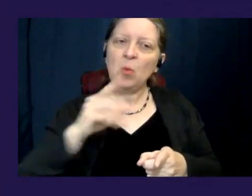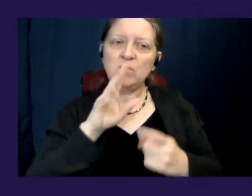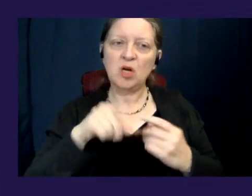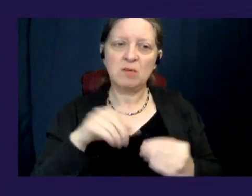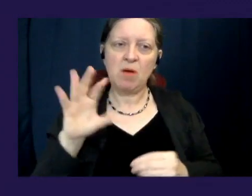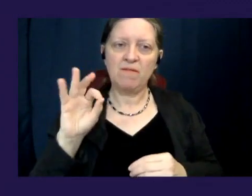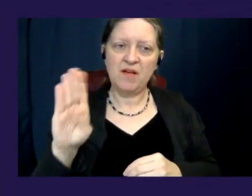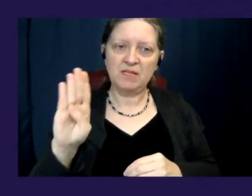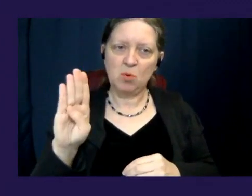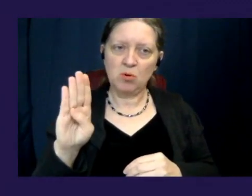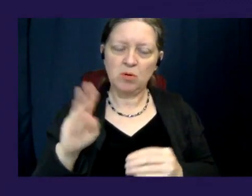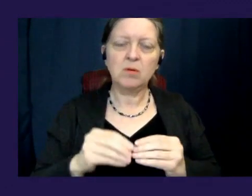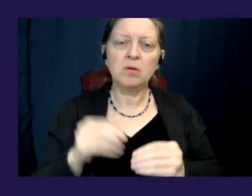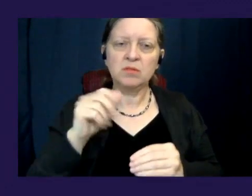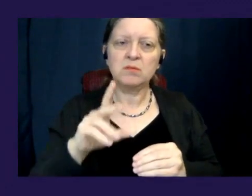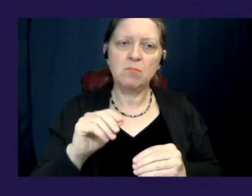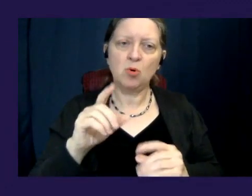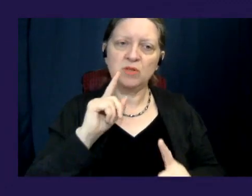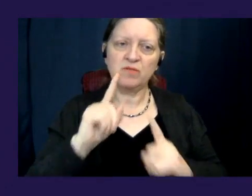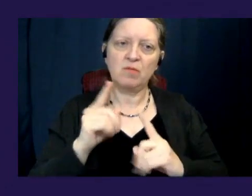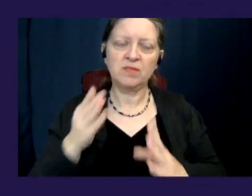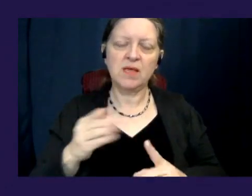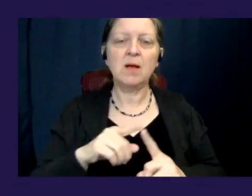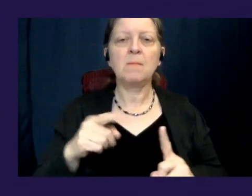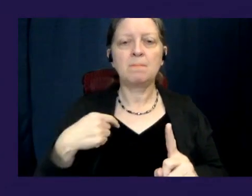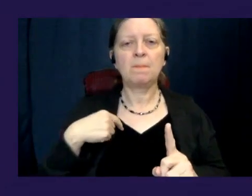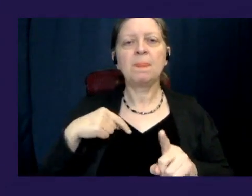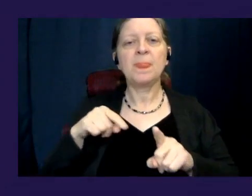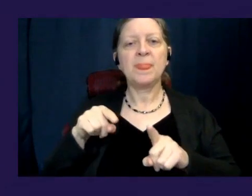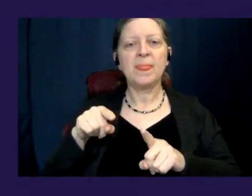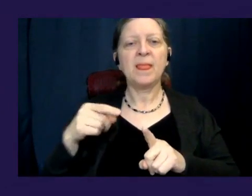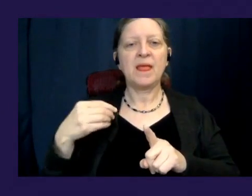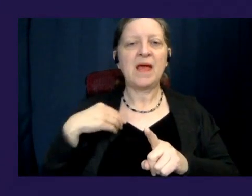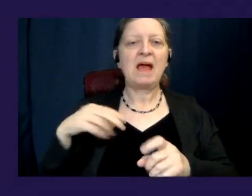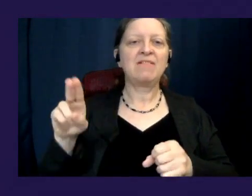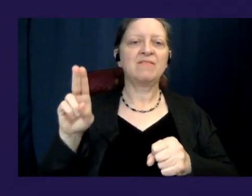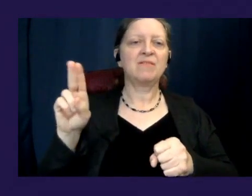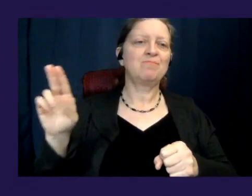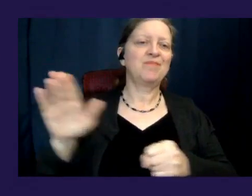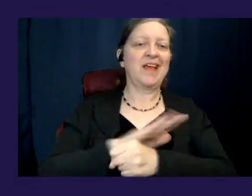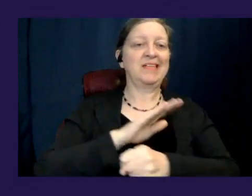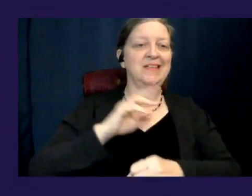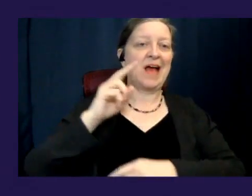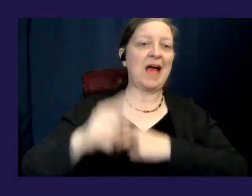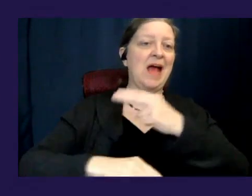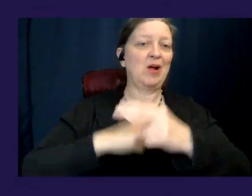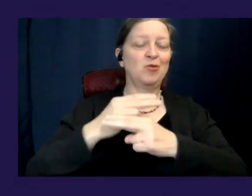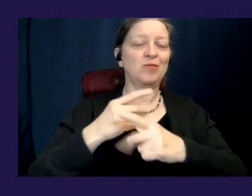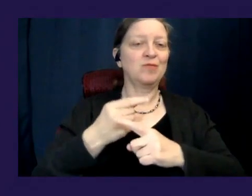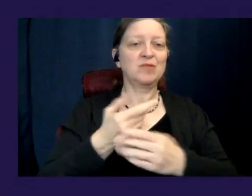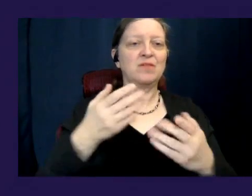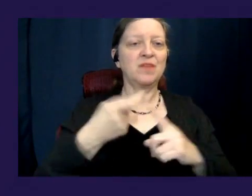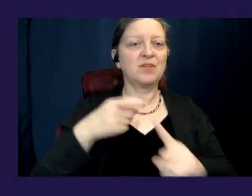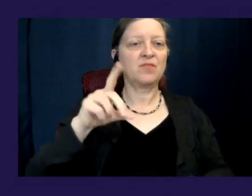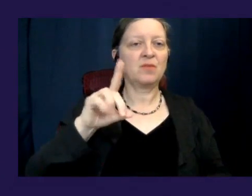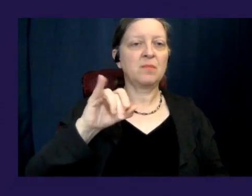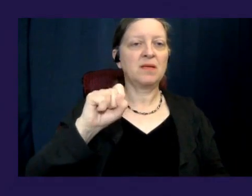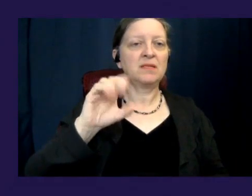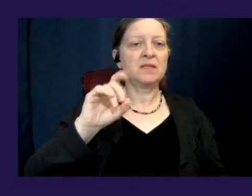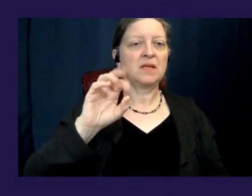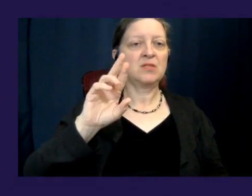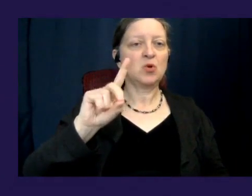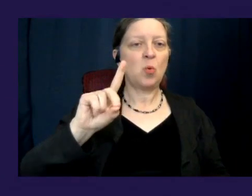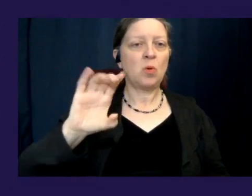of the conversation, but in the background I happen to have that the entire universe, as it were, with things from Discord channels on gaming sites through